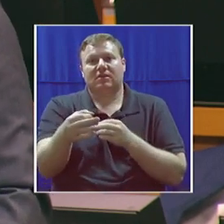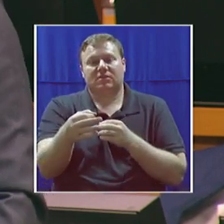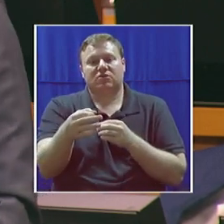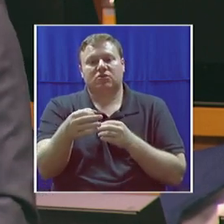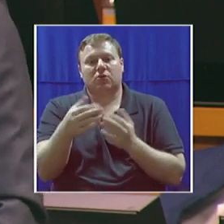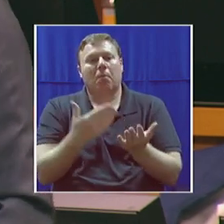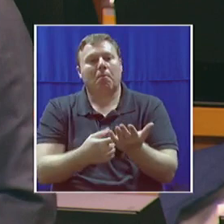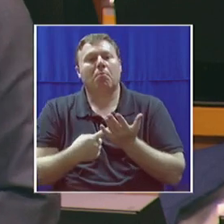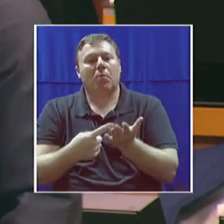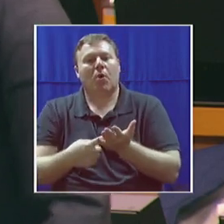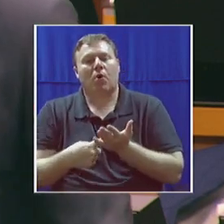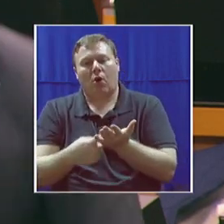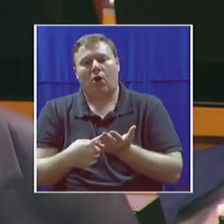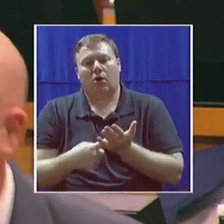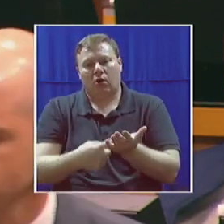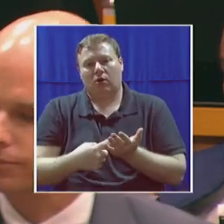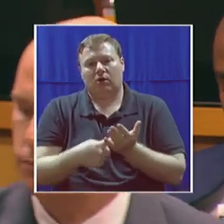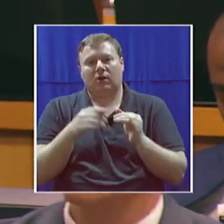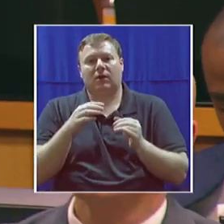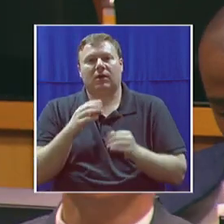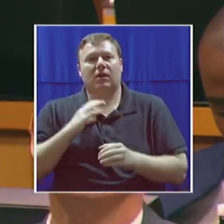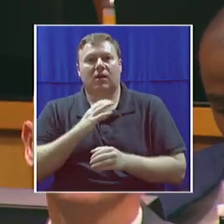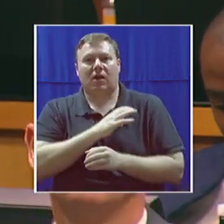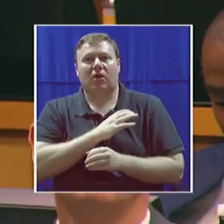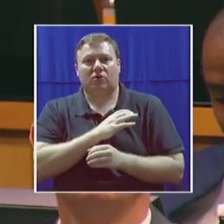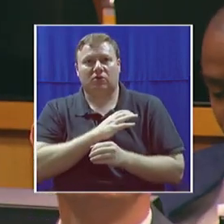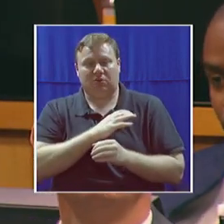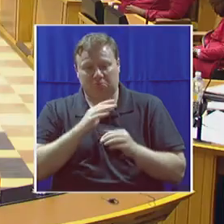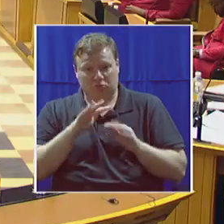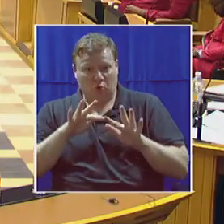Council agreements thank you honorable